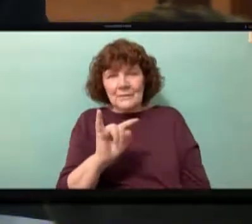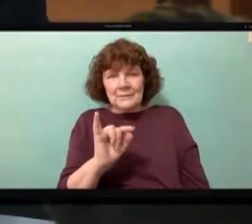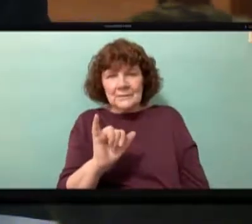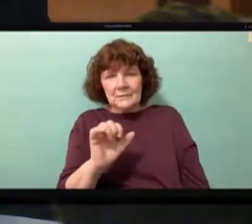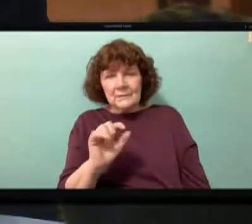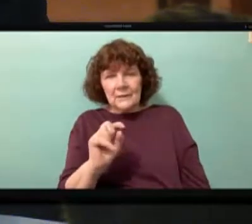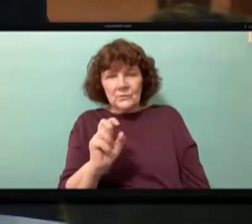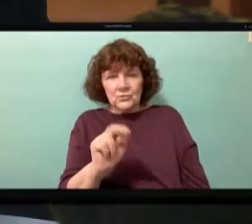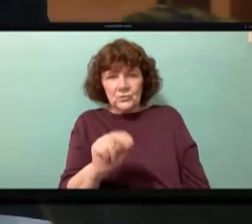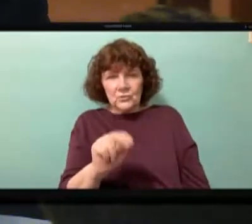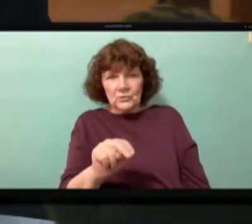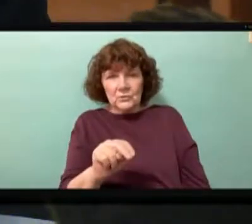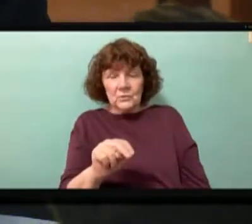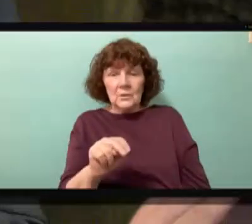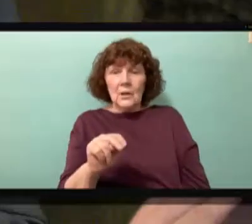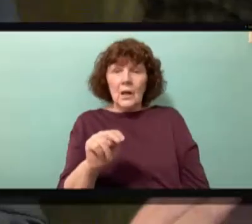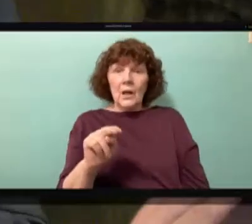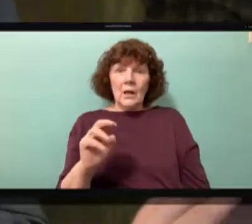then, so